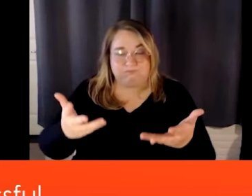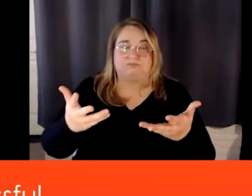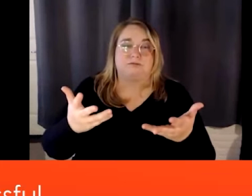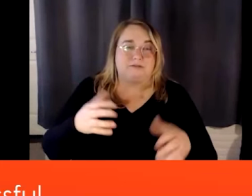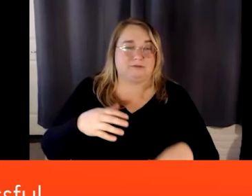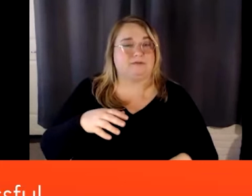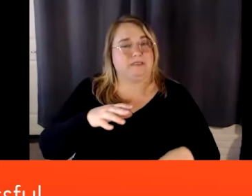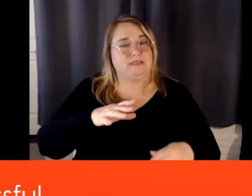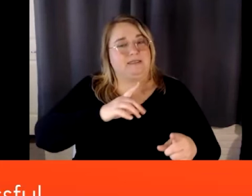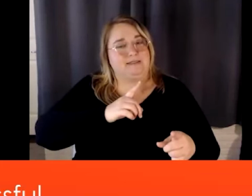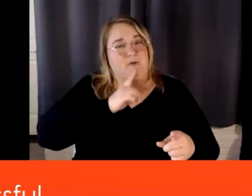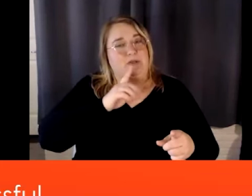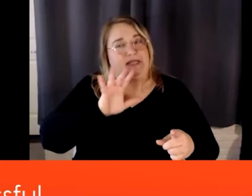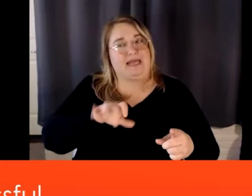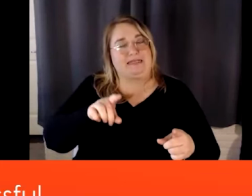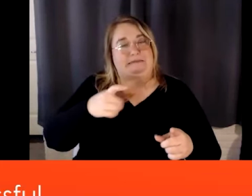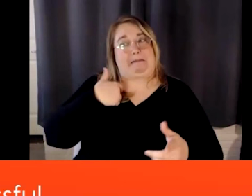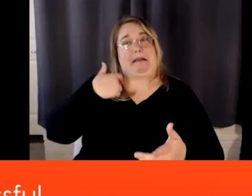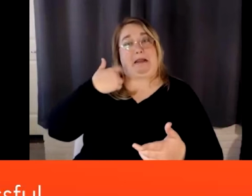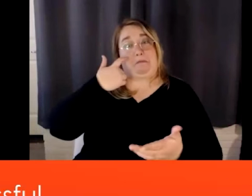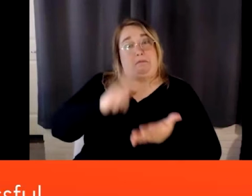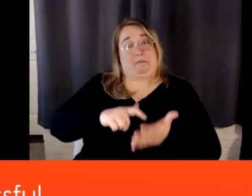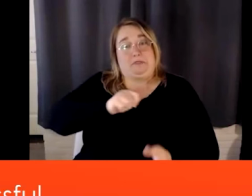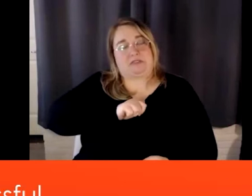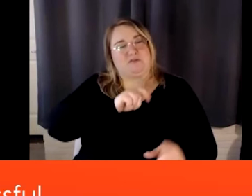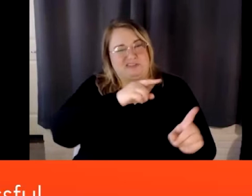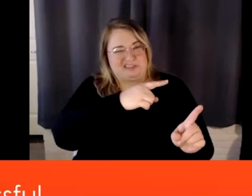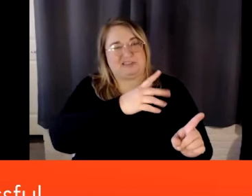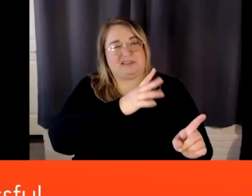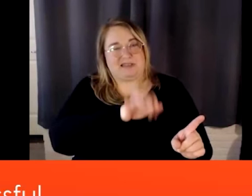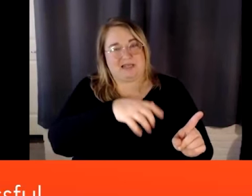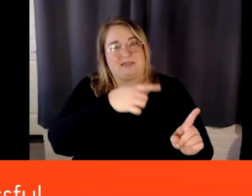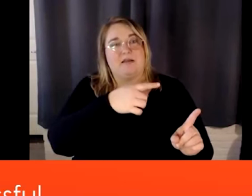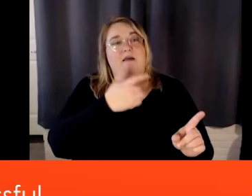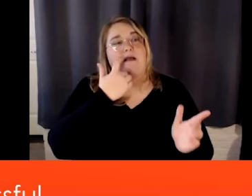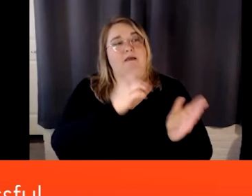next lengthy description from the Council of Regional Accrediting Commissions,